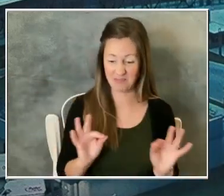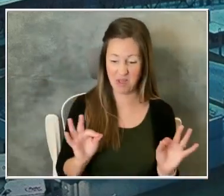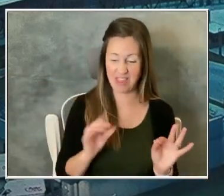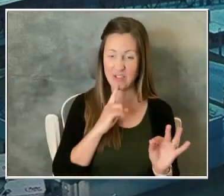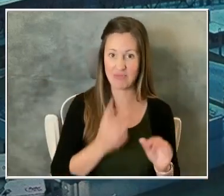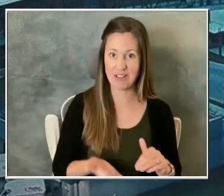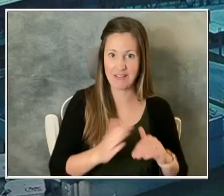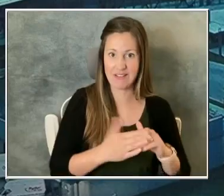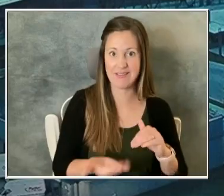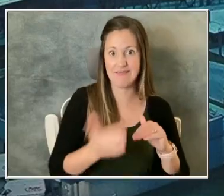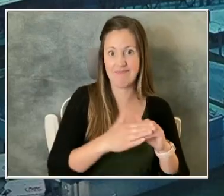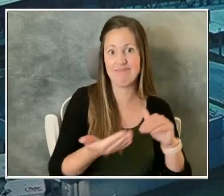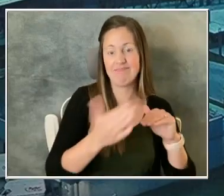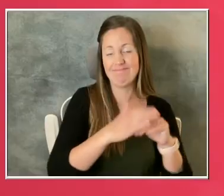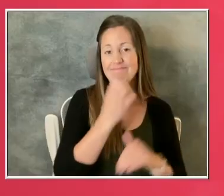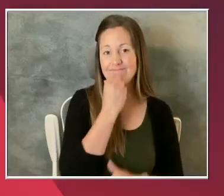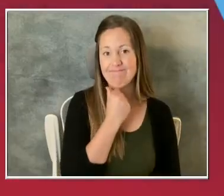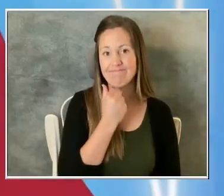next week.